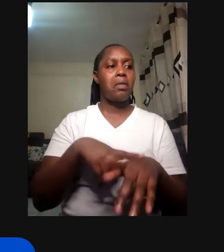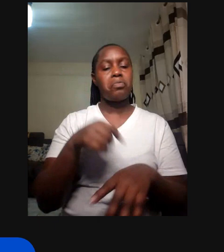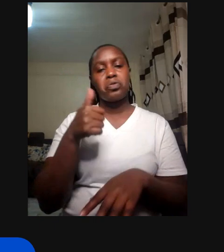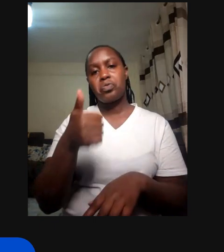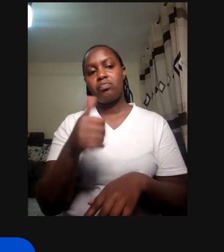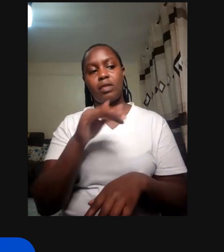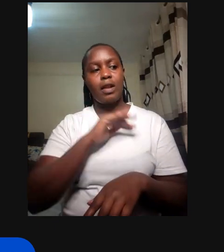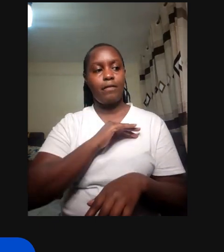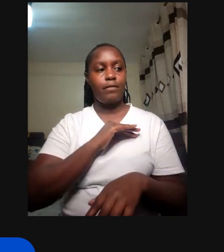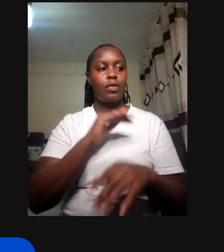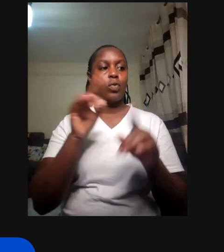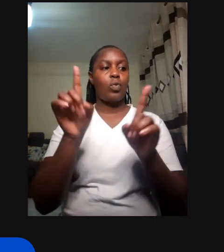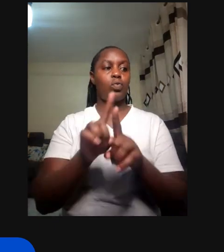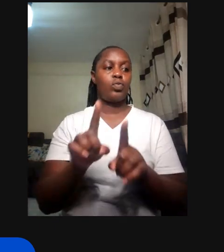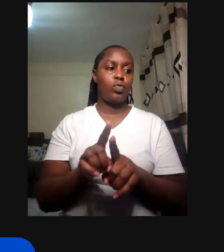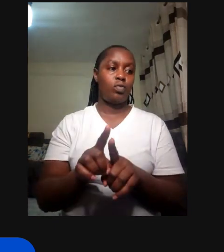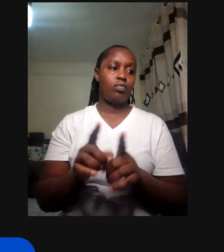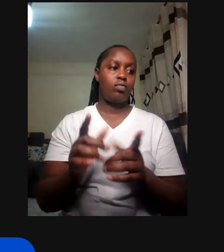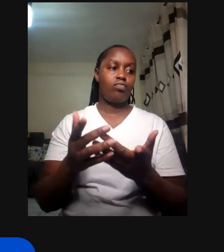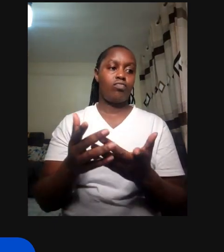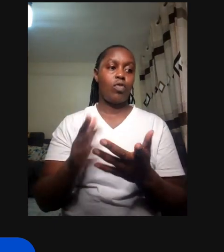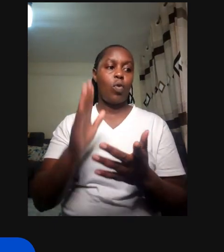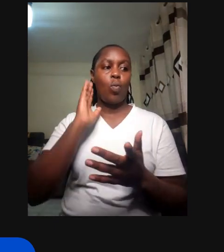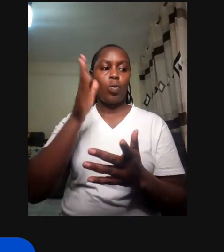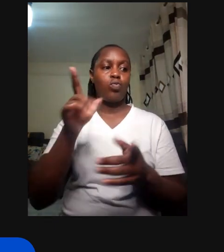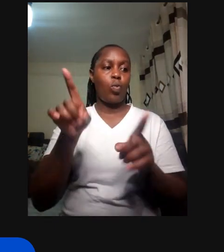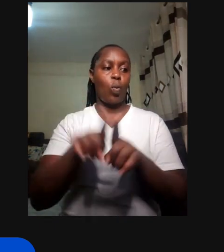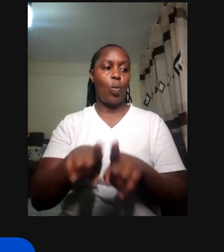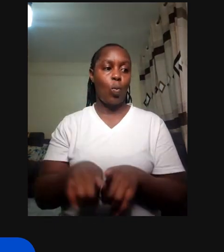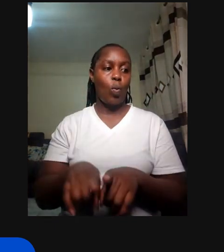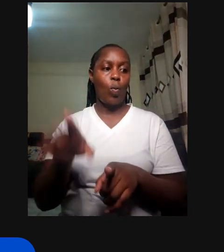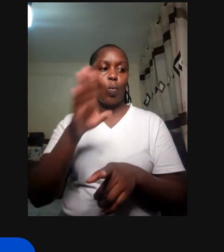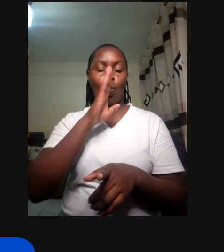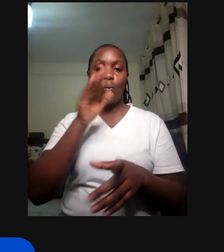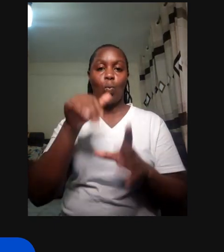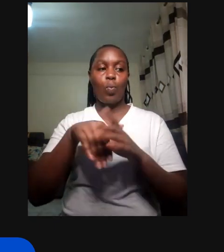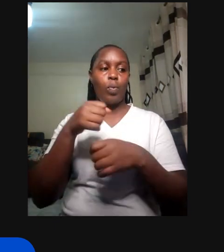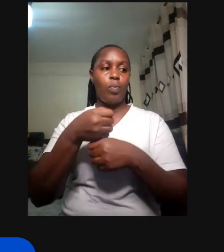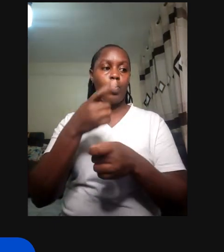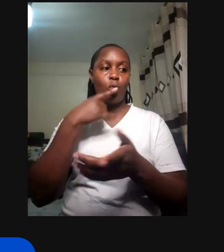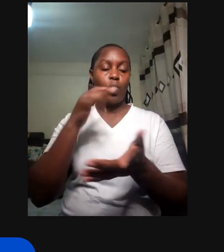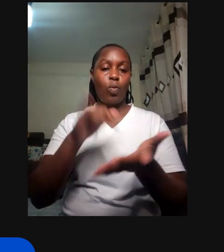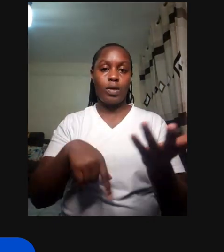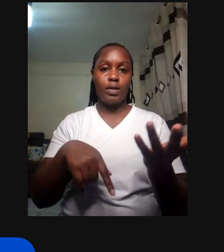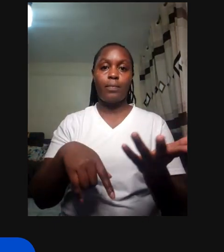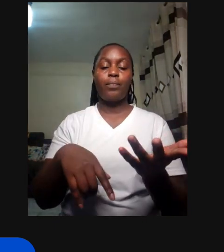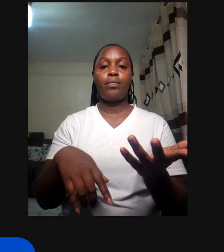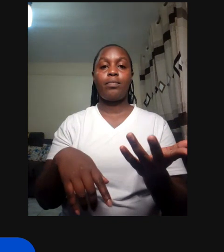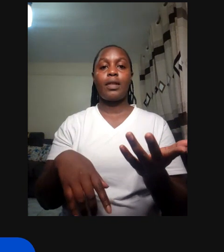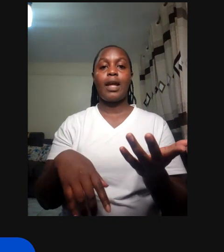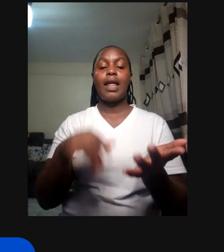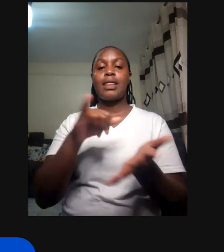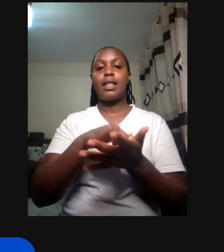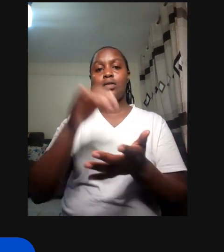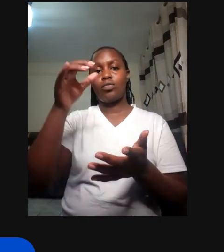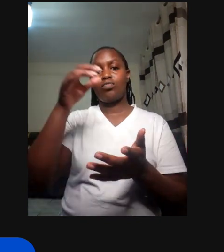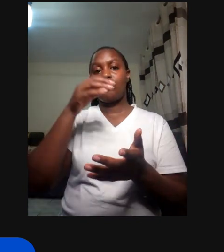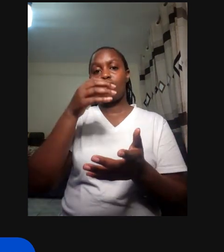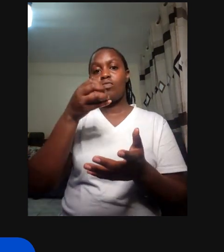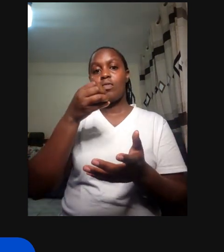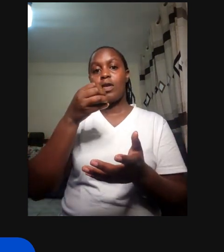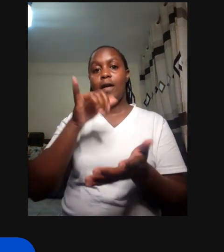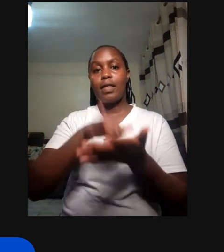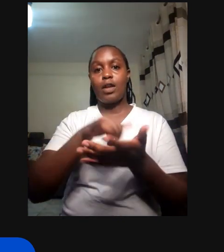and you will also be counted for making sure that that content was able to reach